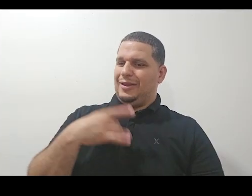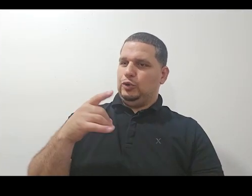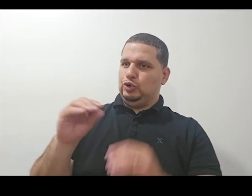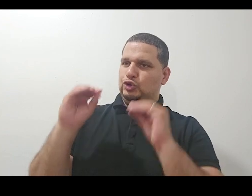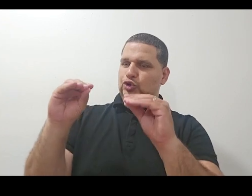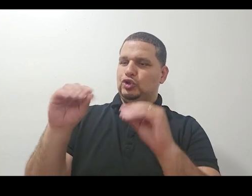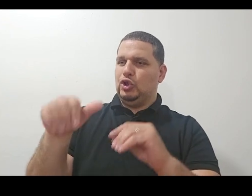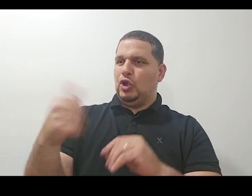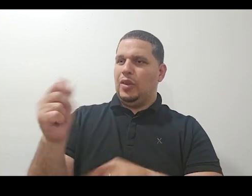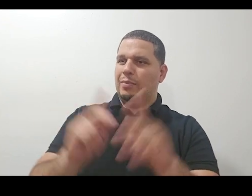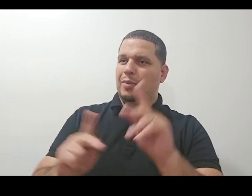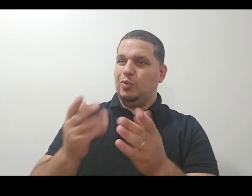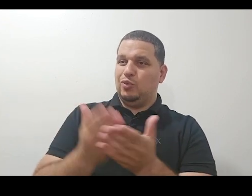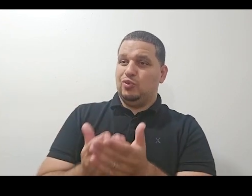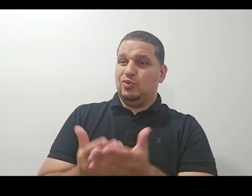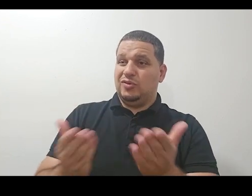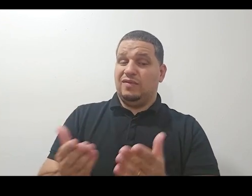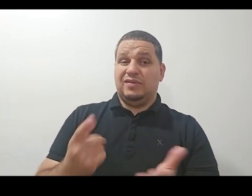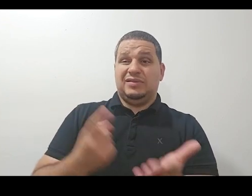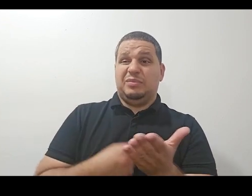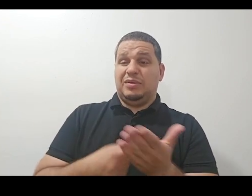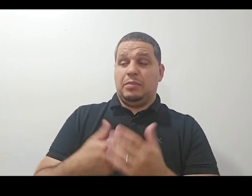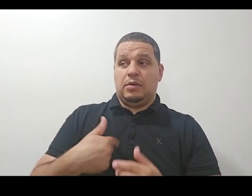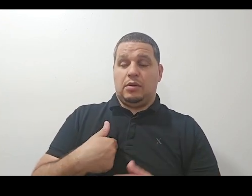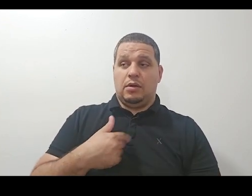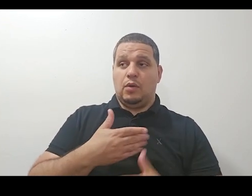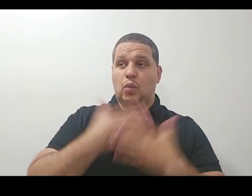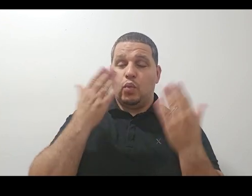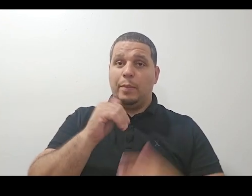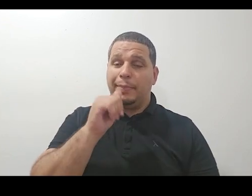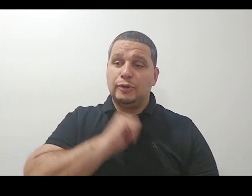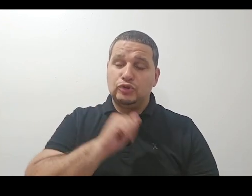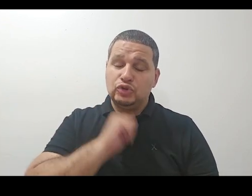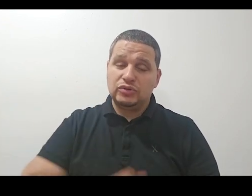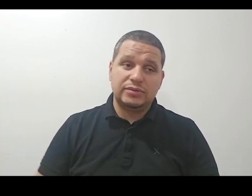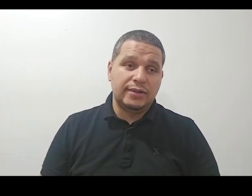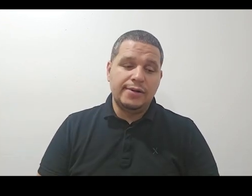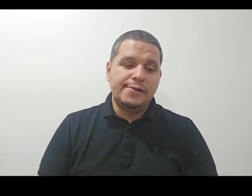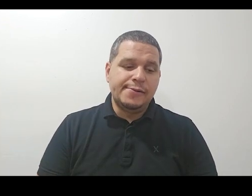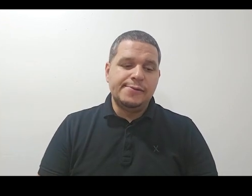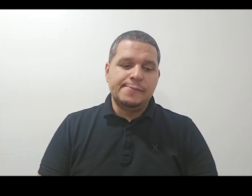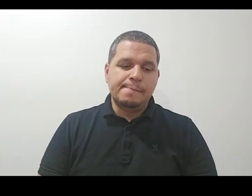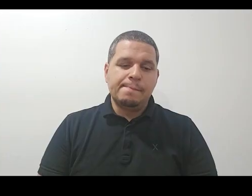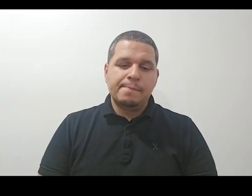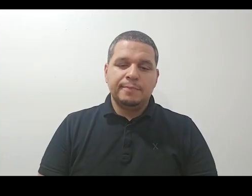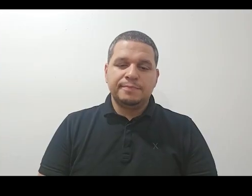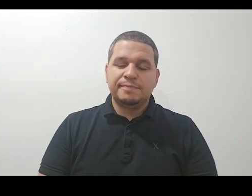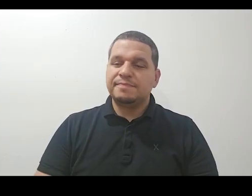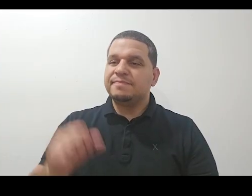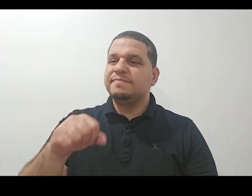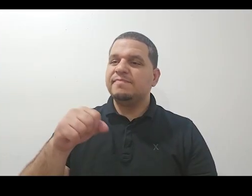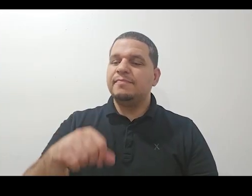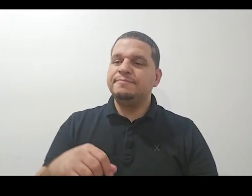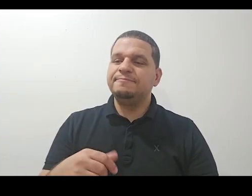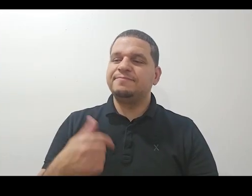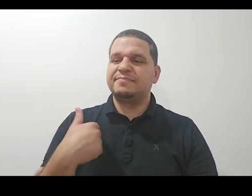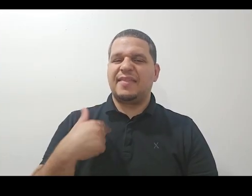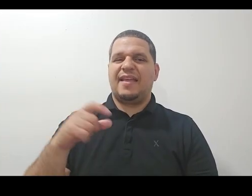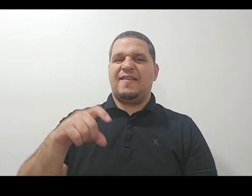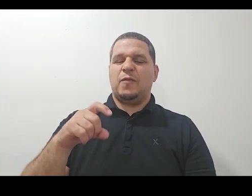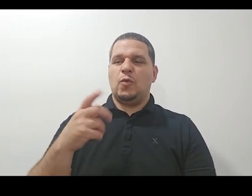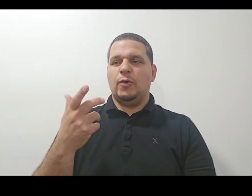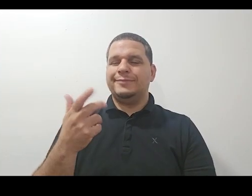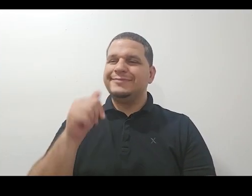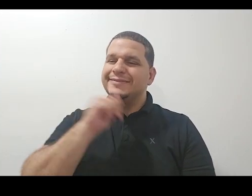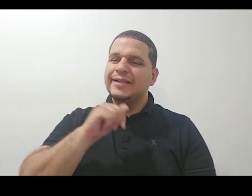other people stuff, because sometimes I don't even have that patience. And yeah, I have to